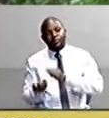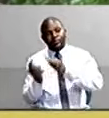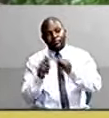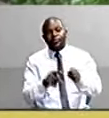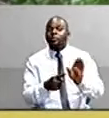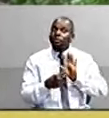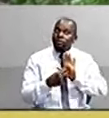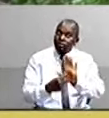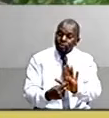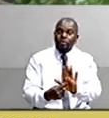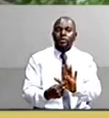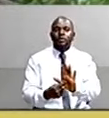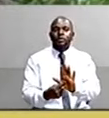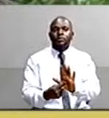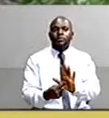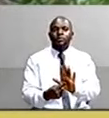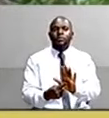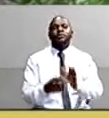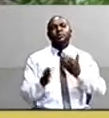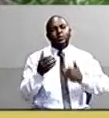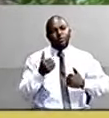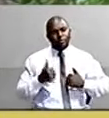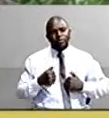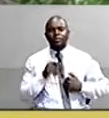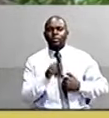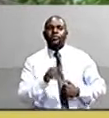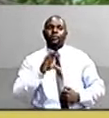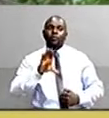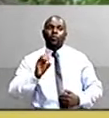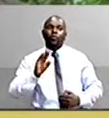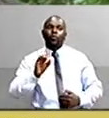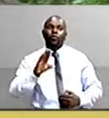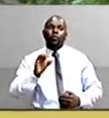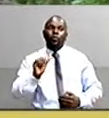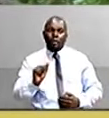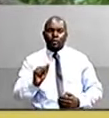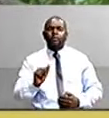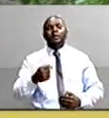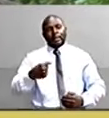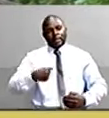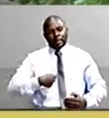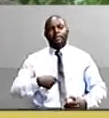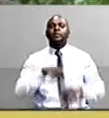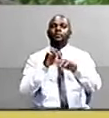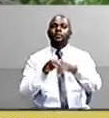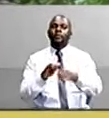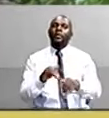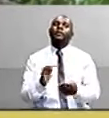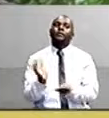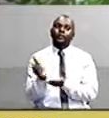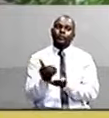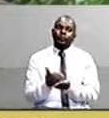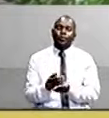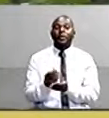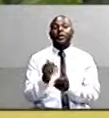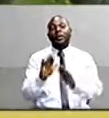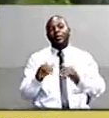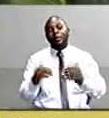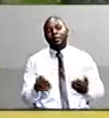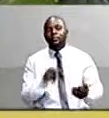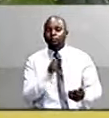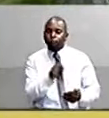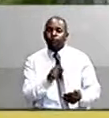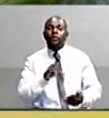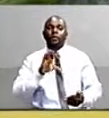dala kintu chine. Tekemo interest mu chilimechino. Batulagire danti fanafa abalimi zikana kasende ketukolachi ketufuna.